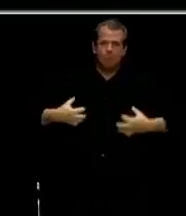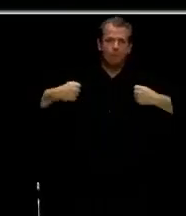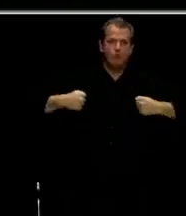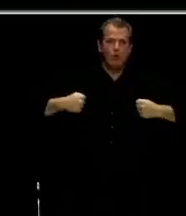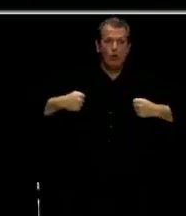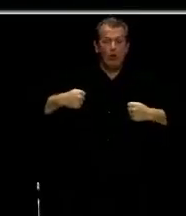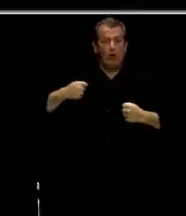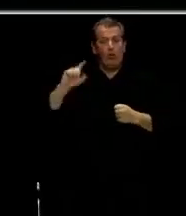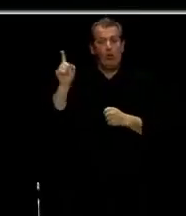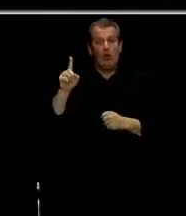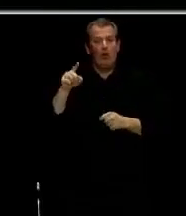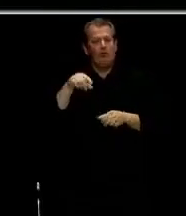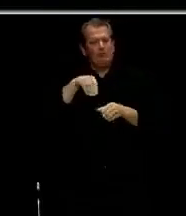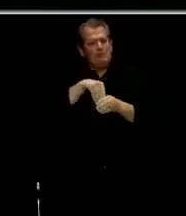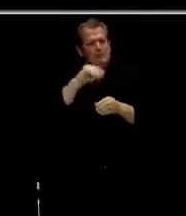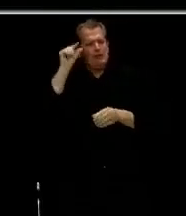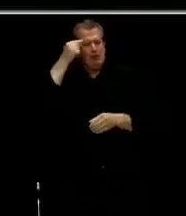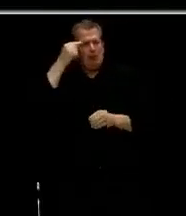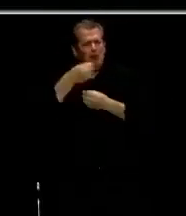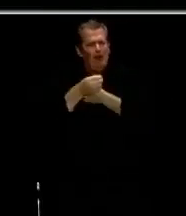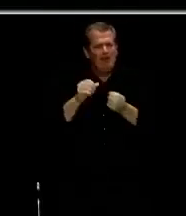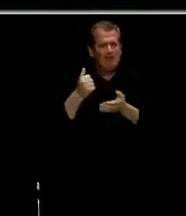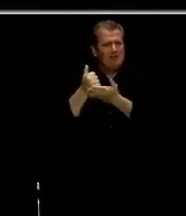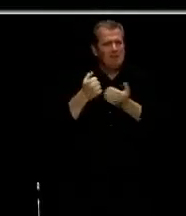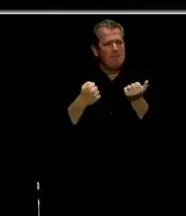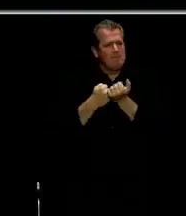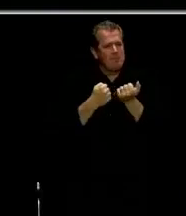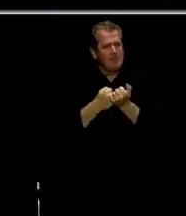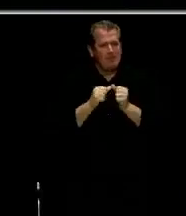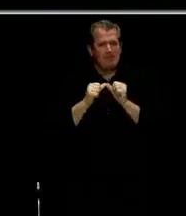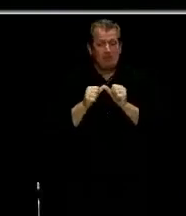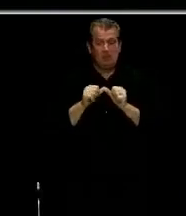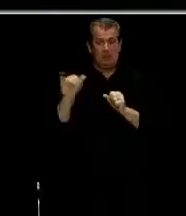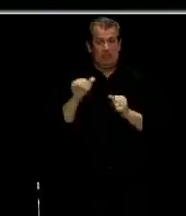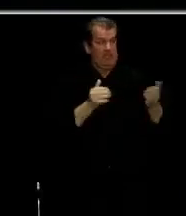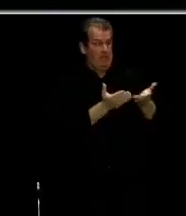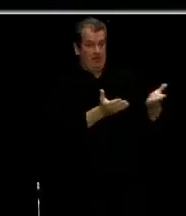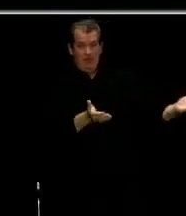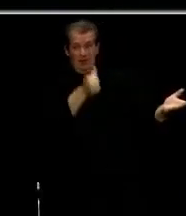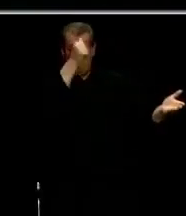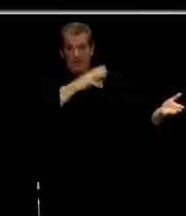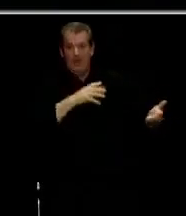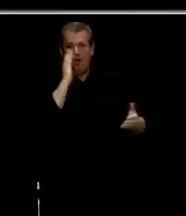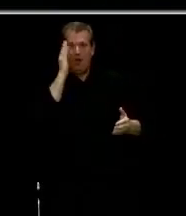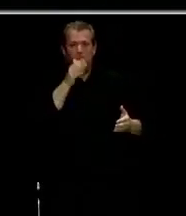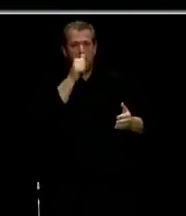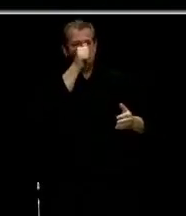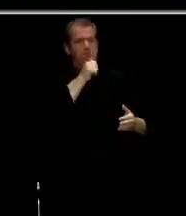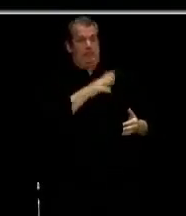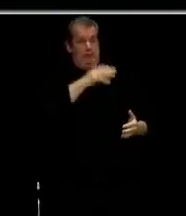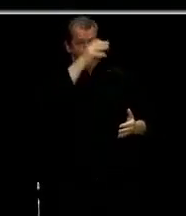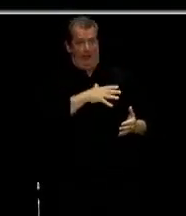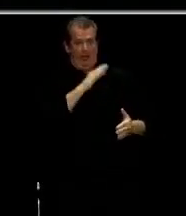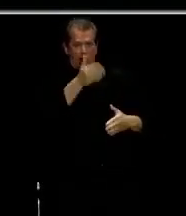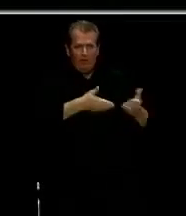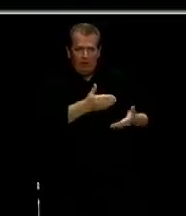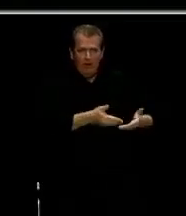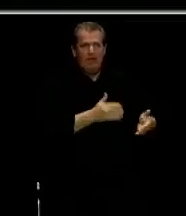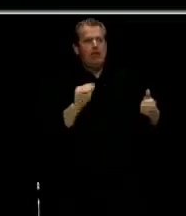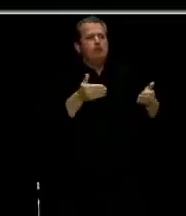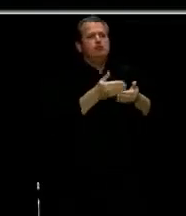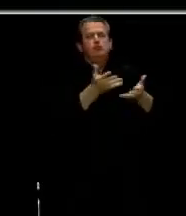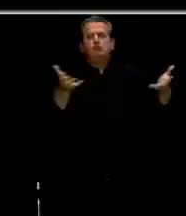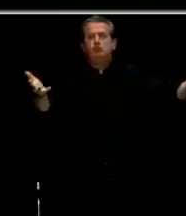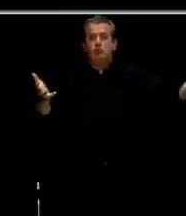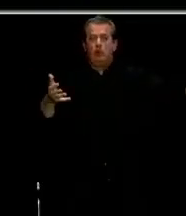some of these great people I'm about to introduce have done and continue to do, to make sure that people with unique abilities have